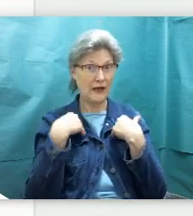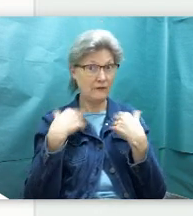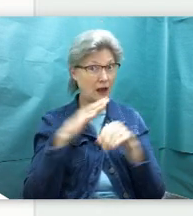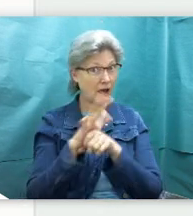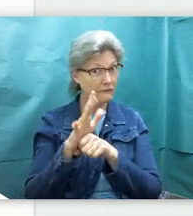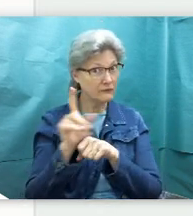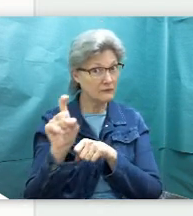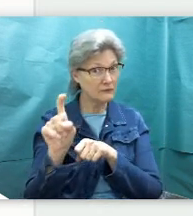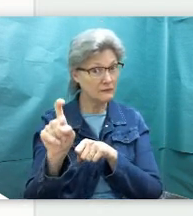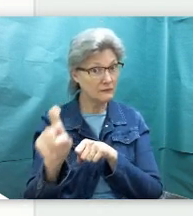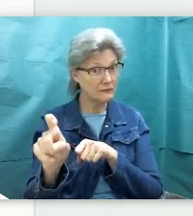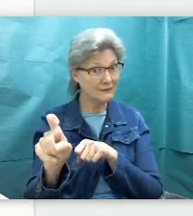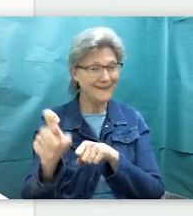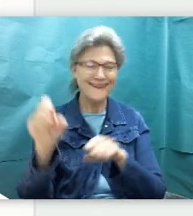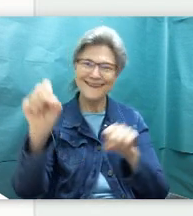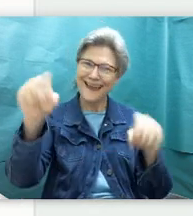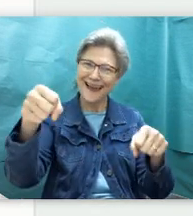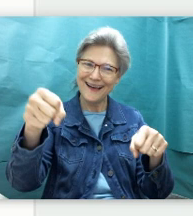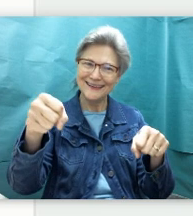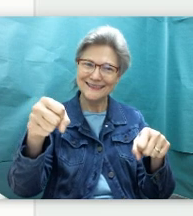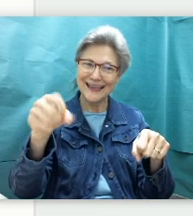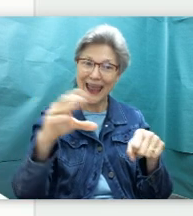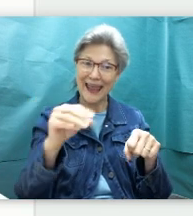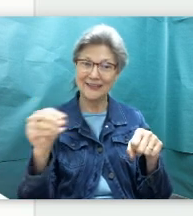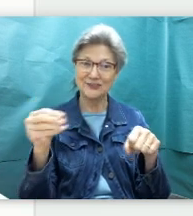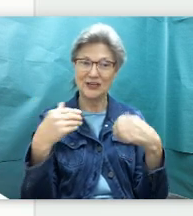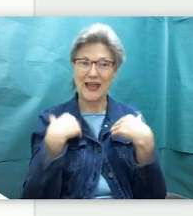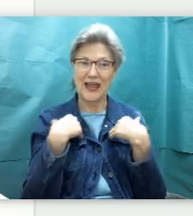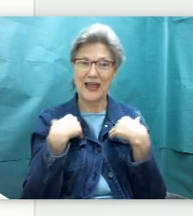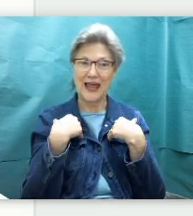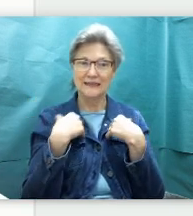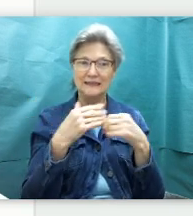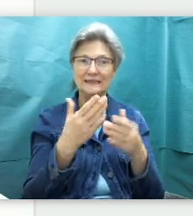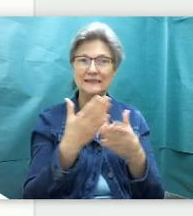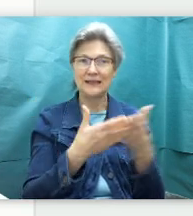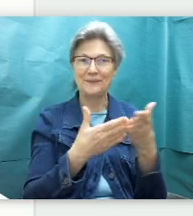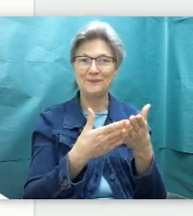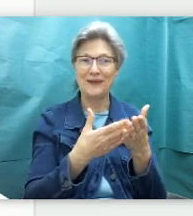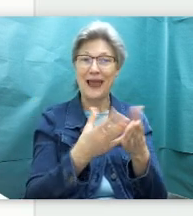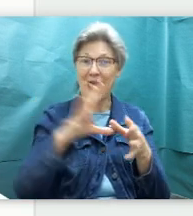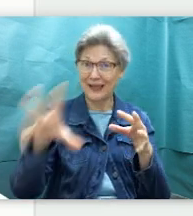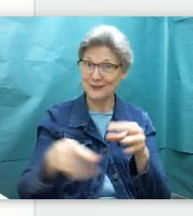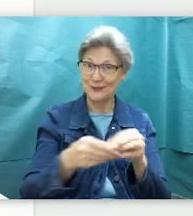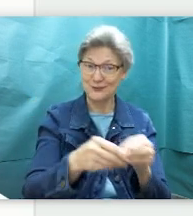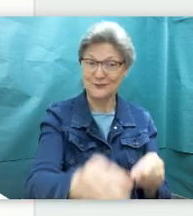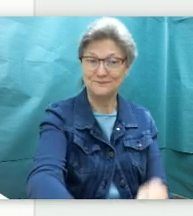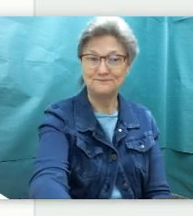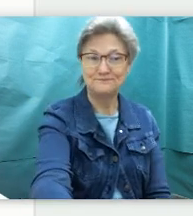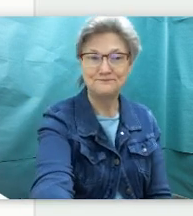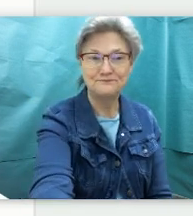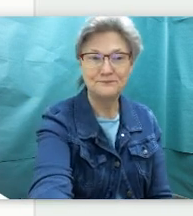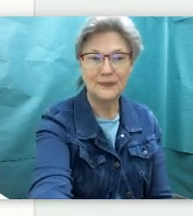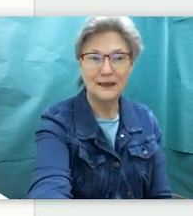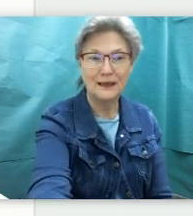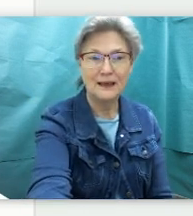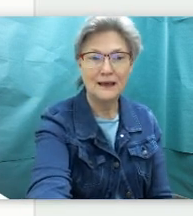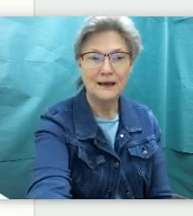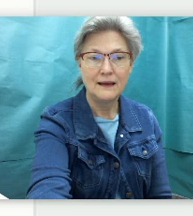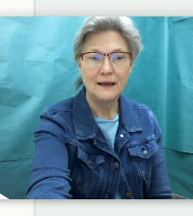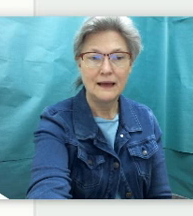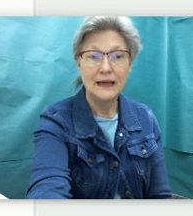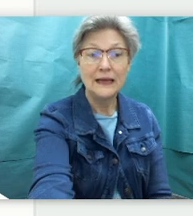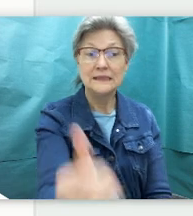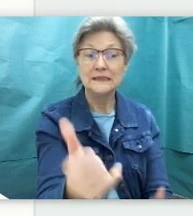enough? She does, and she even has some to spare. Today, we learned about